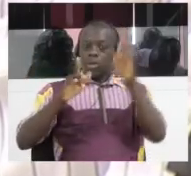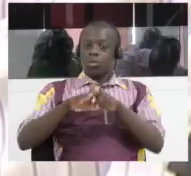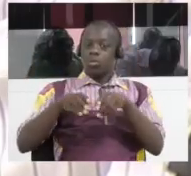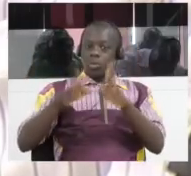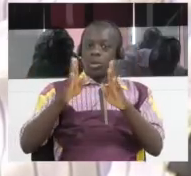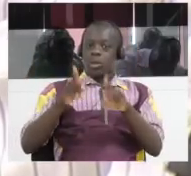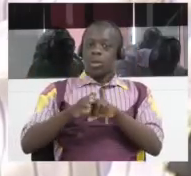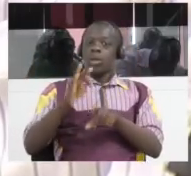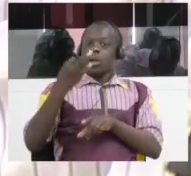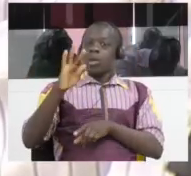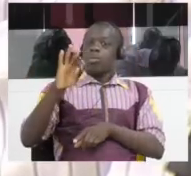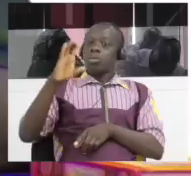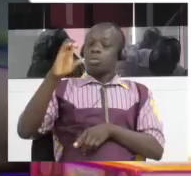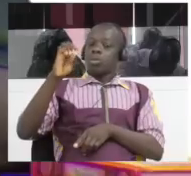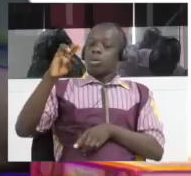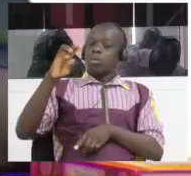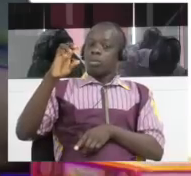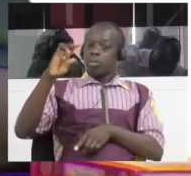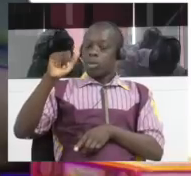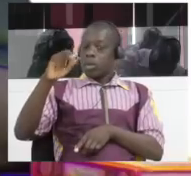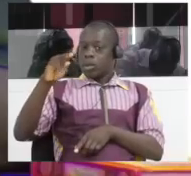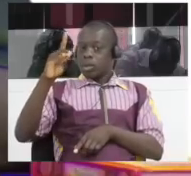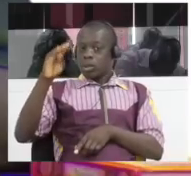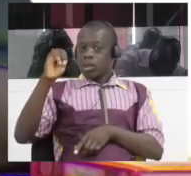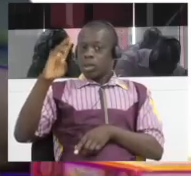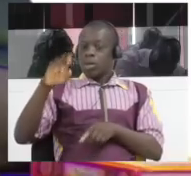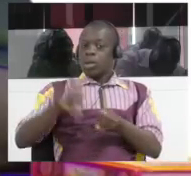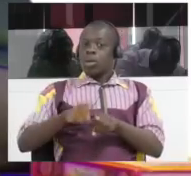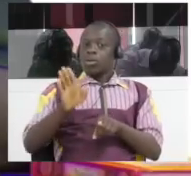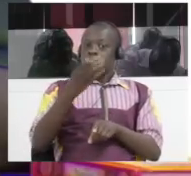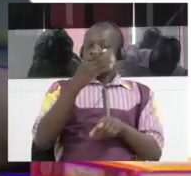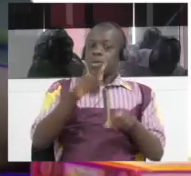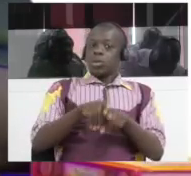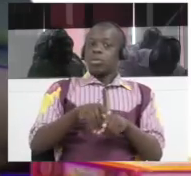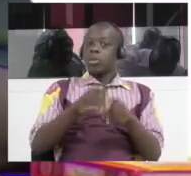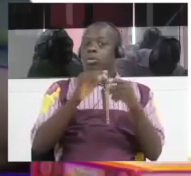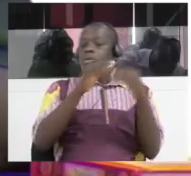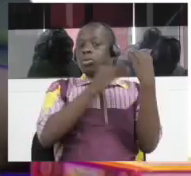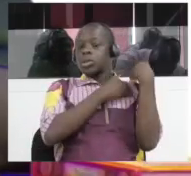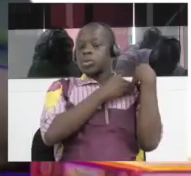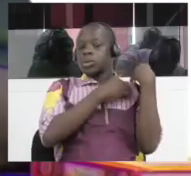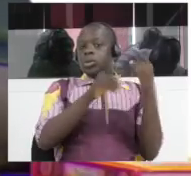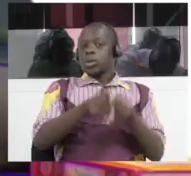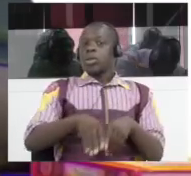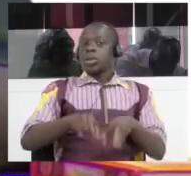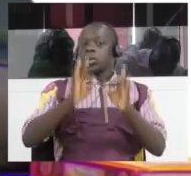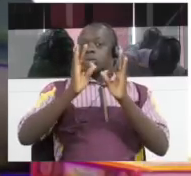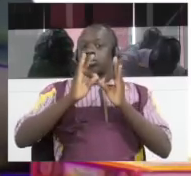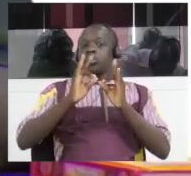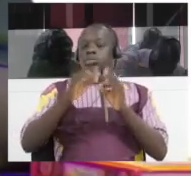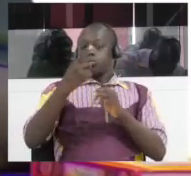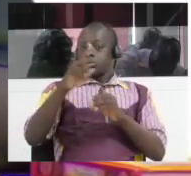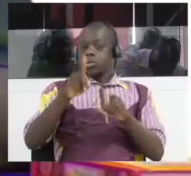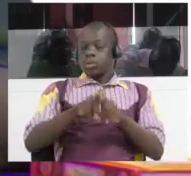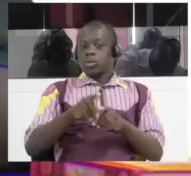the military order, if the commander is away, the operations, the guy responsible for operations takes precedence